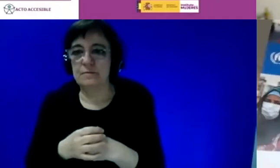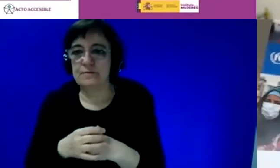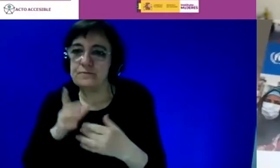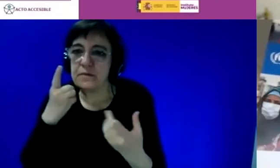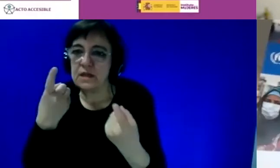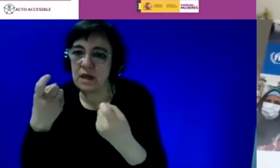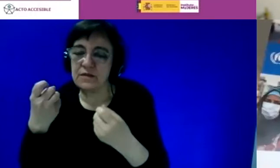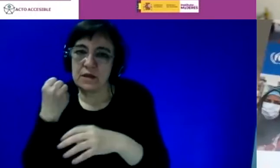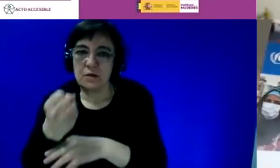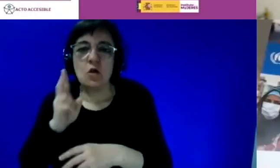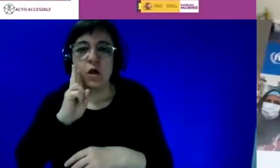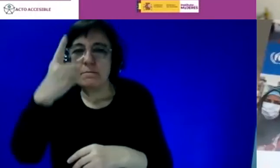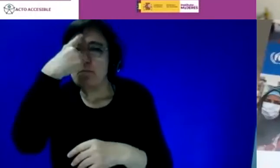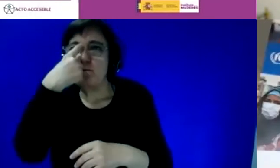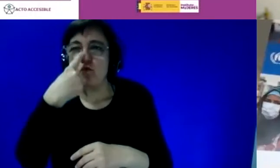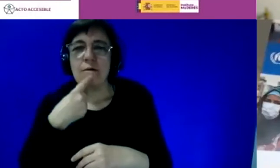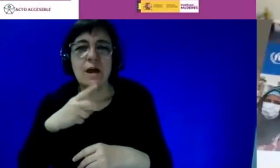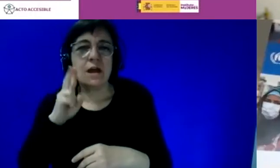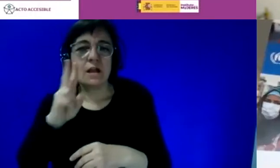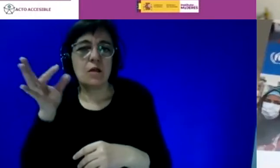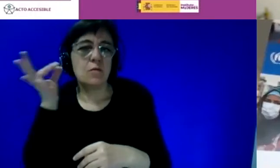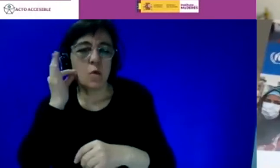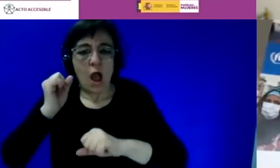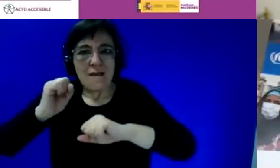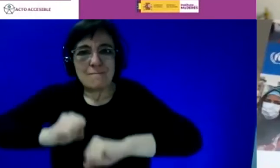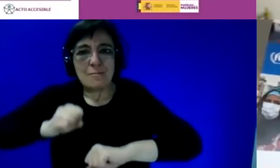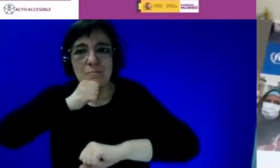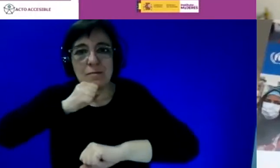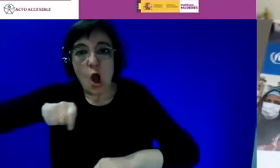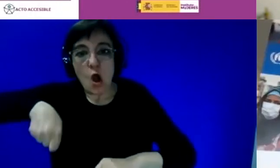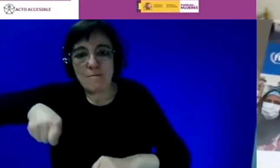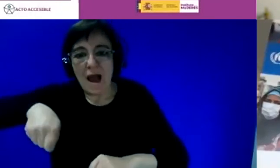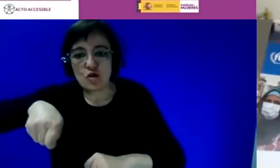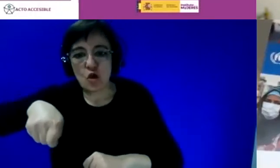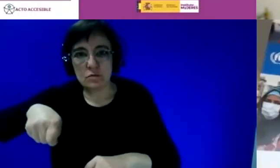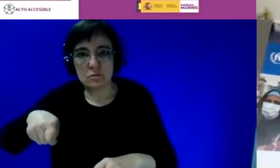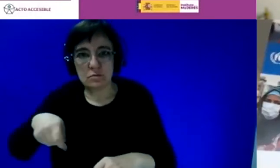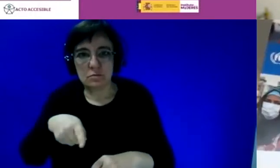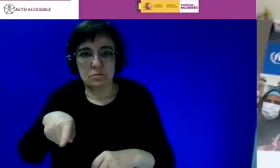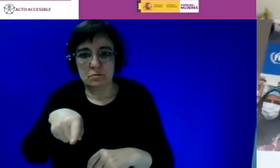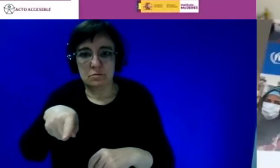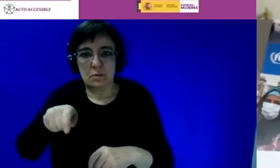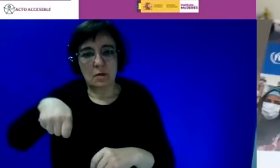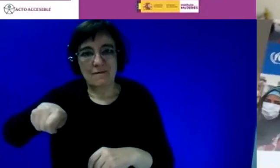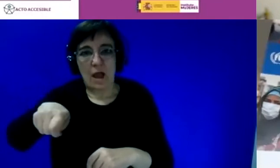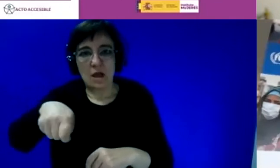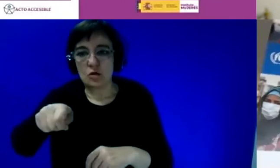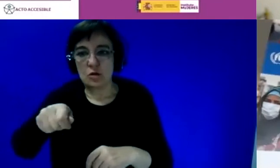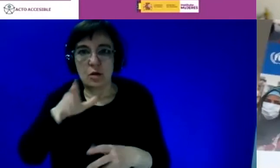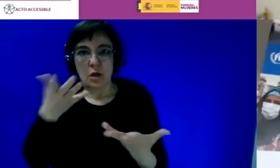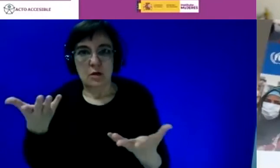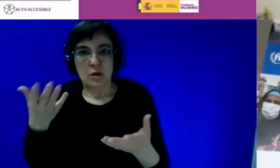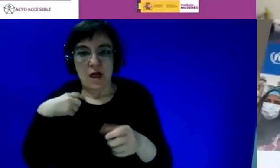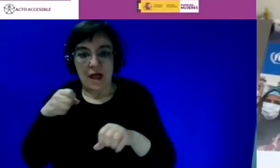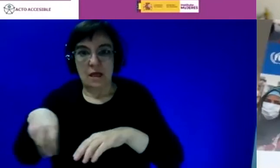with a walking stick, ultimately being loaded into a wheelbarrow and